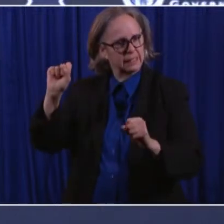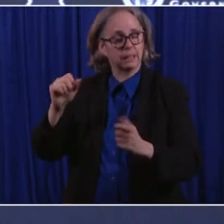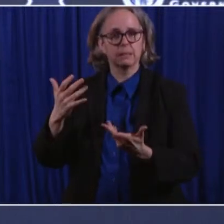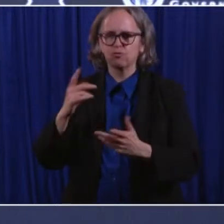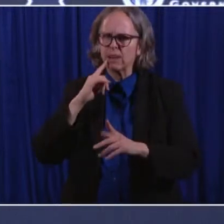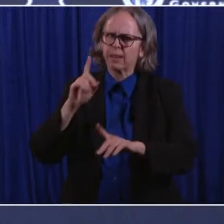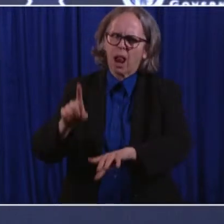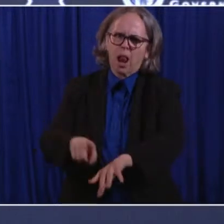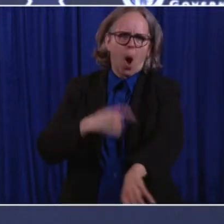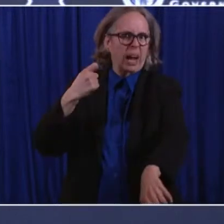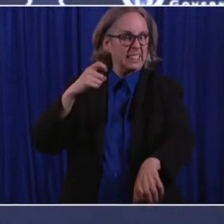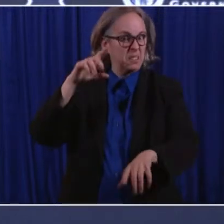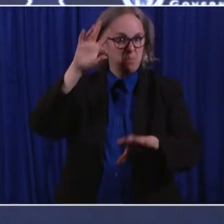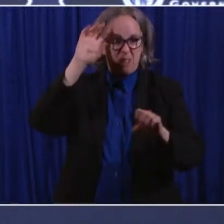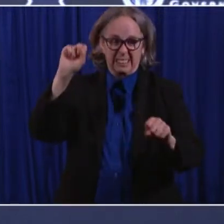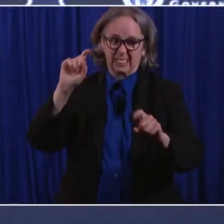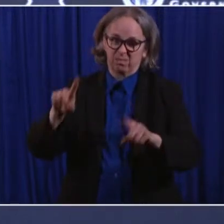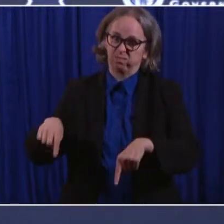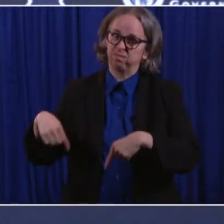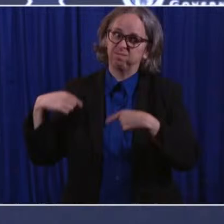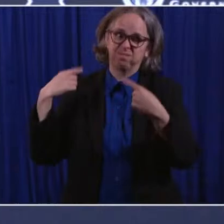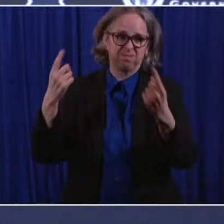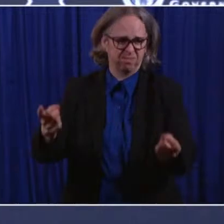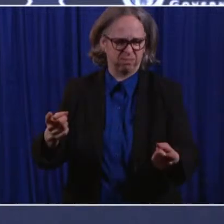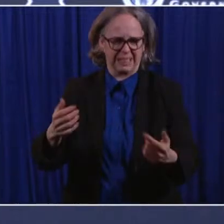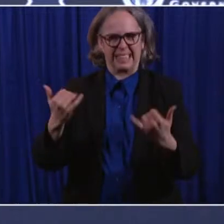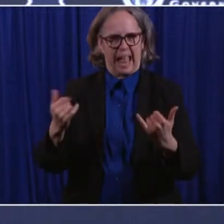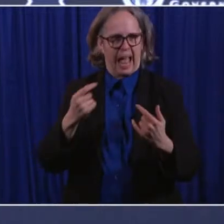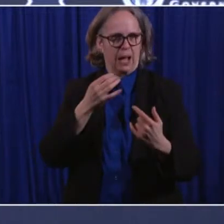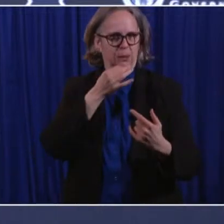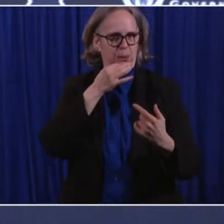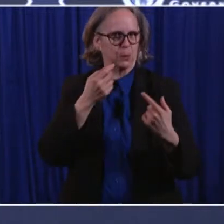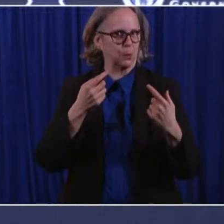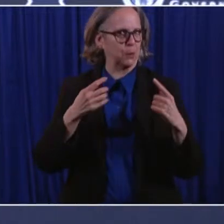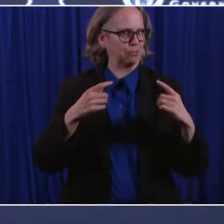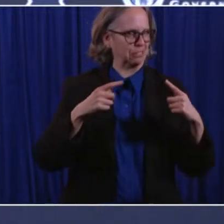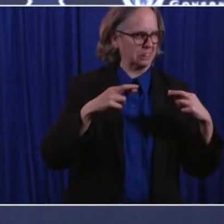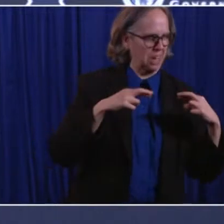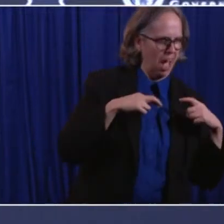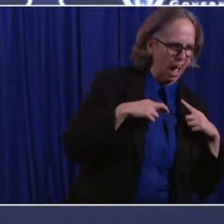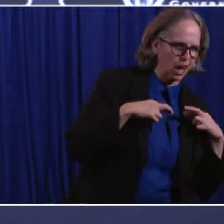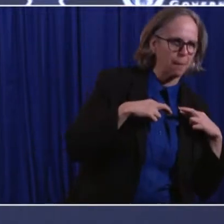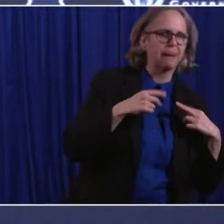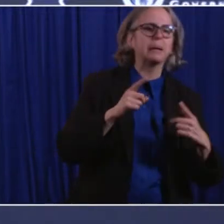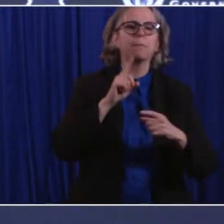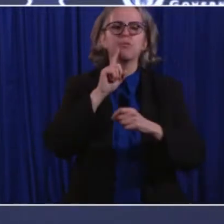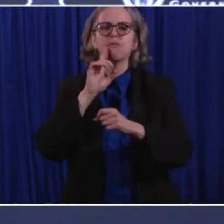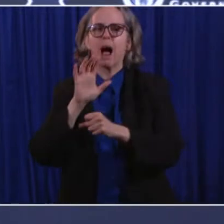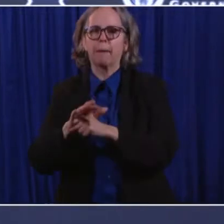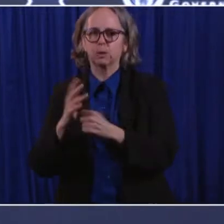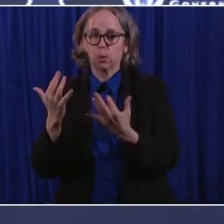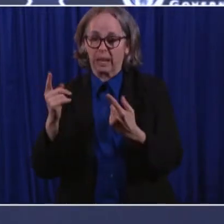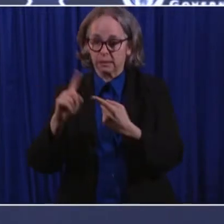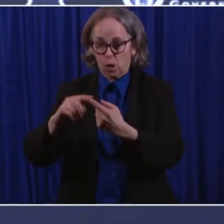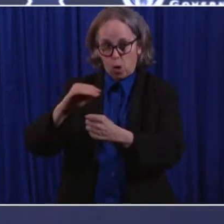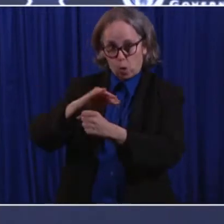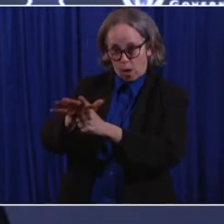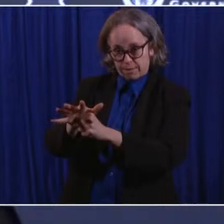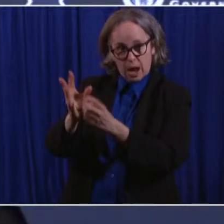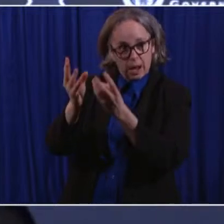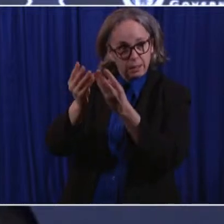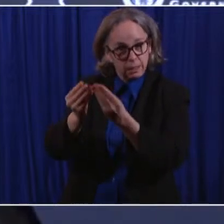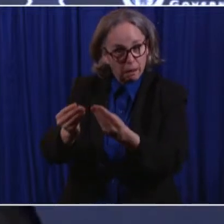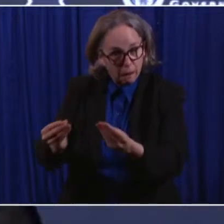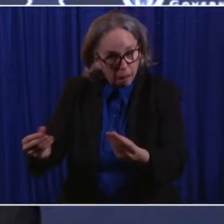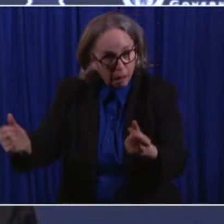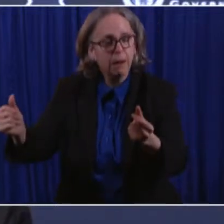has promised me that he will not leave Xavier until the pandemic is in our rearview mirror. Mr. President, thank you. Thank